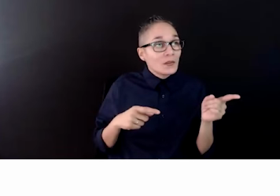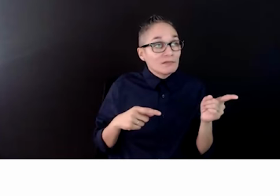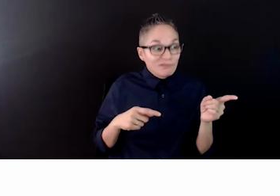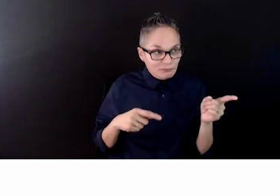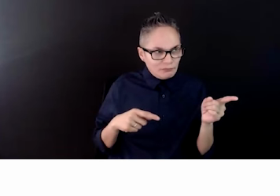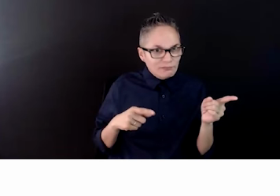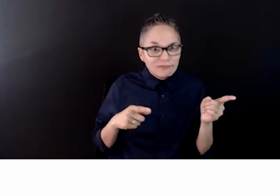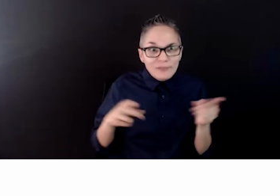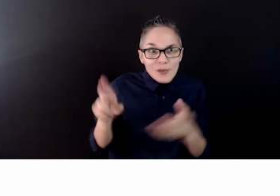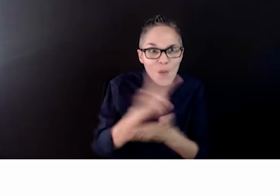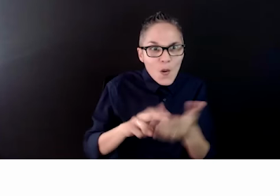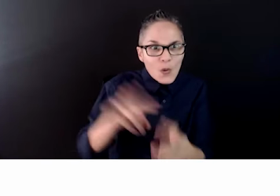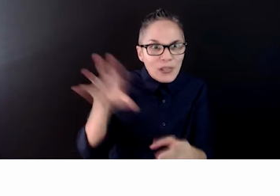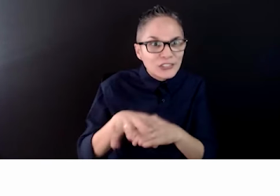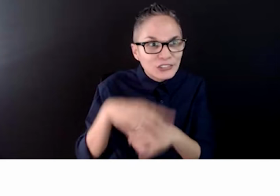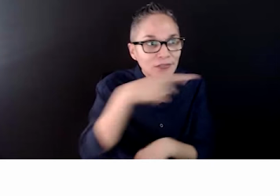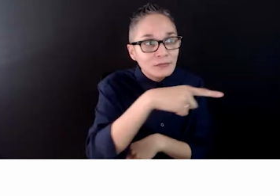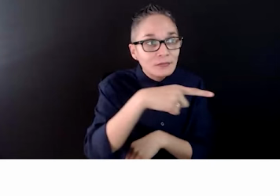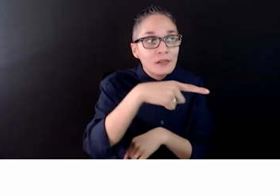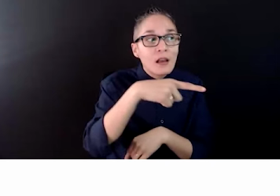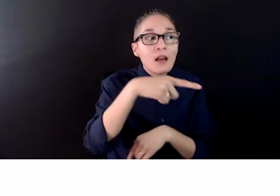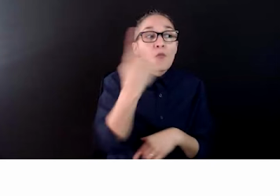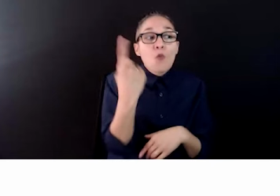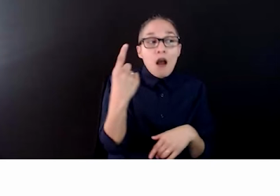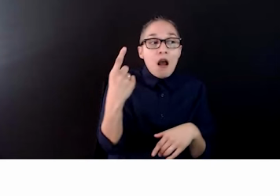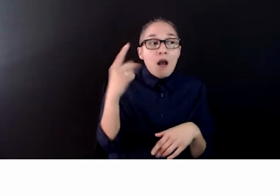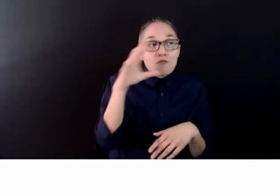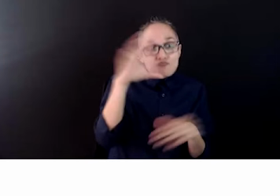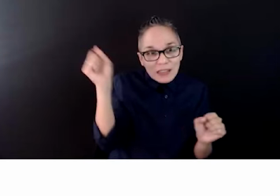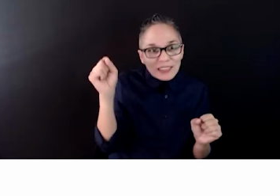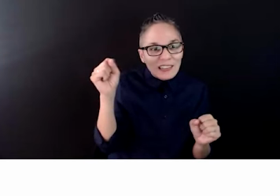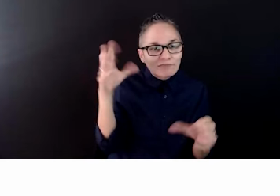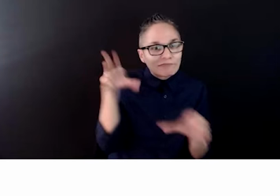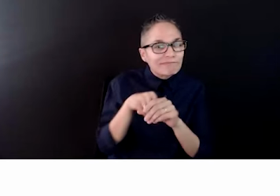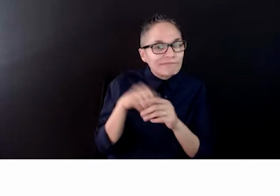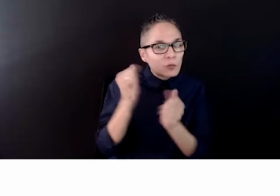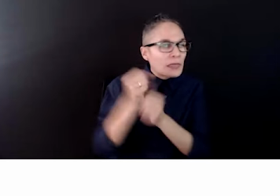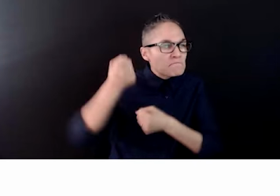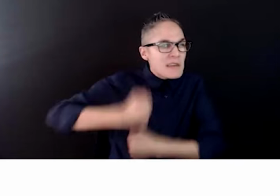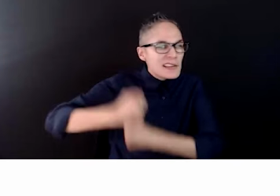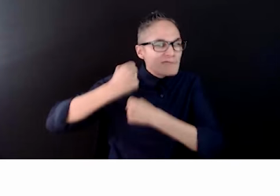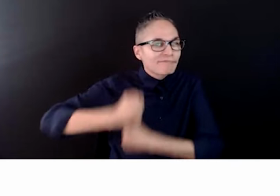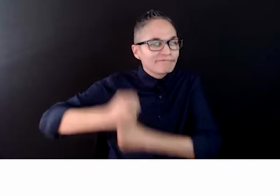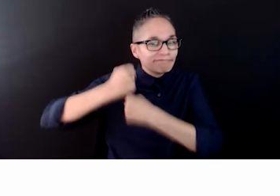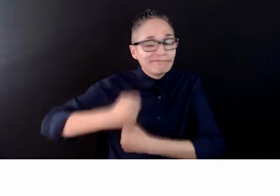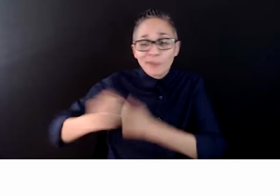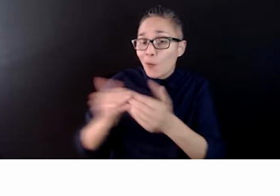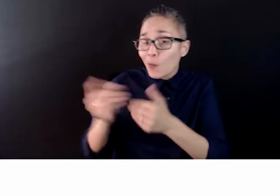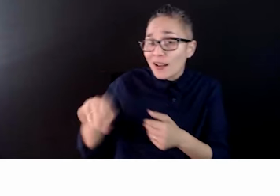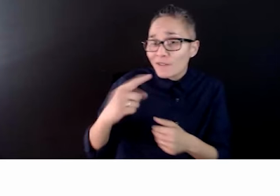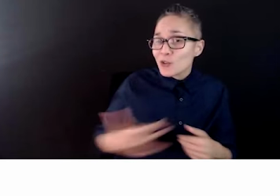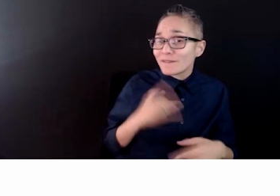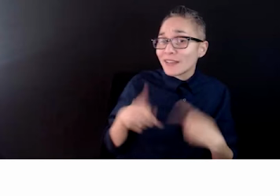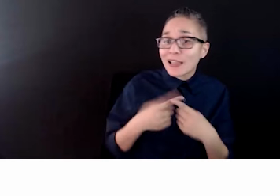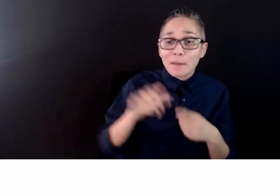holy shit, a sitting president was on a picket line. Now, whatever else you think about Biden, no one else has